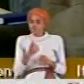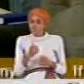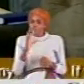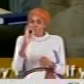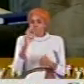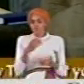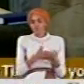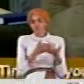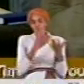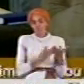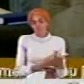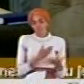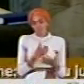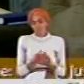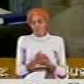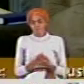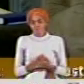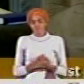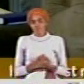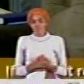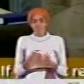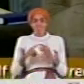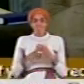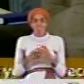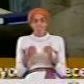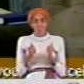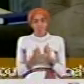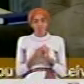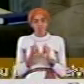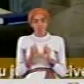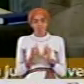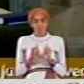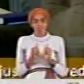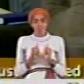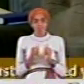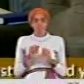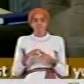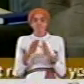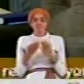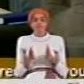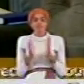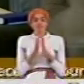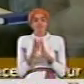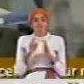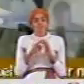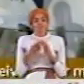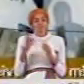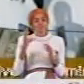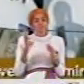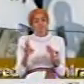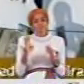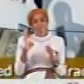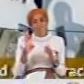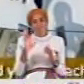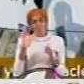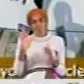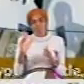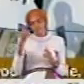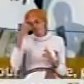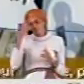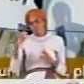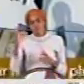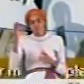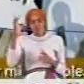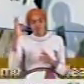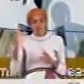7 o'clock, praises will start. Opening prayer will start by 6:45 for pastors, ministers,